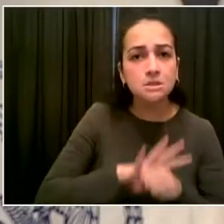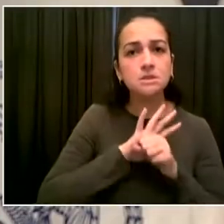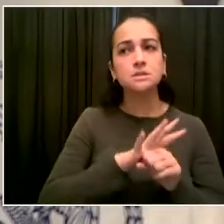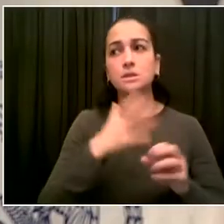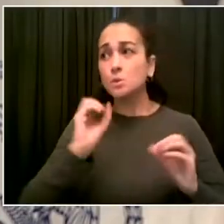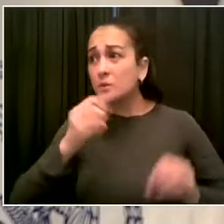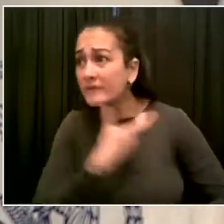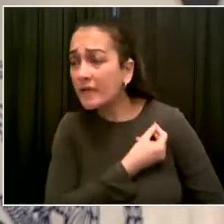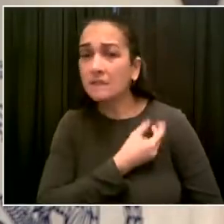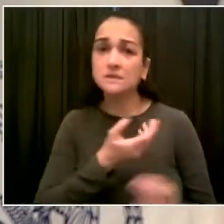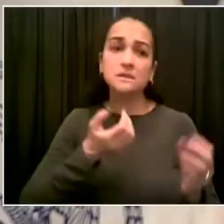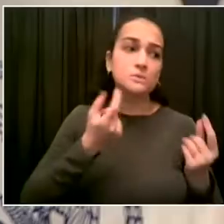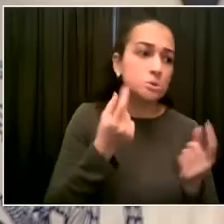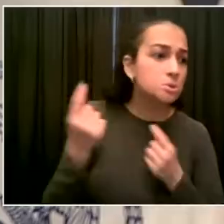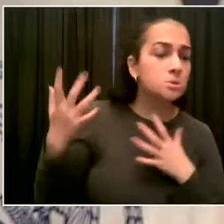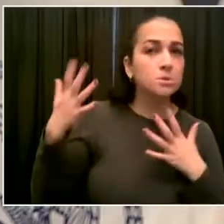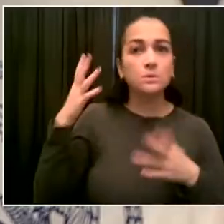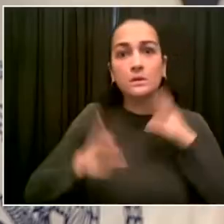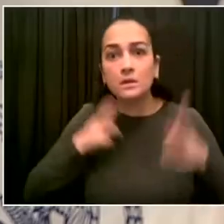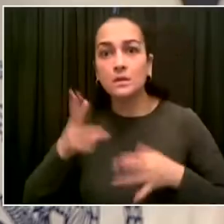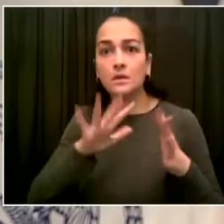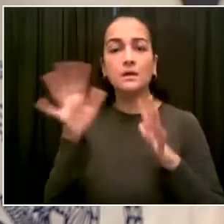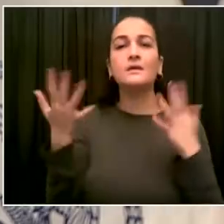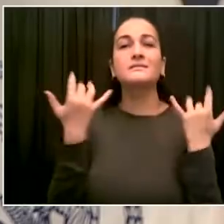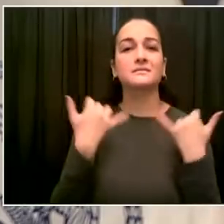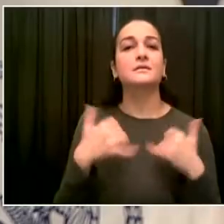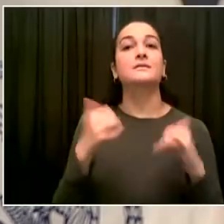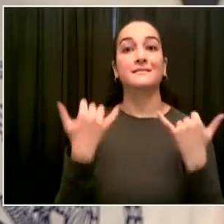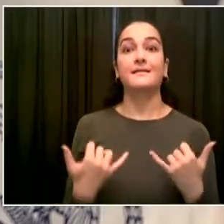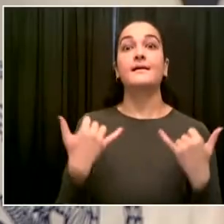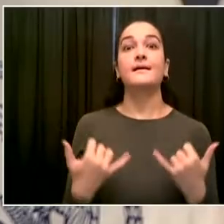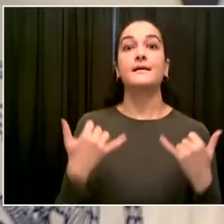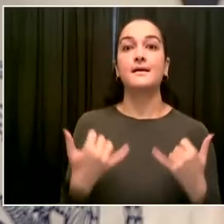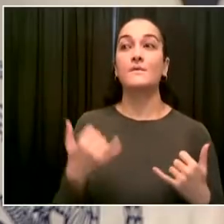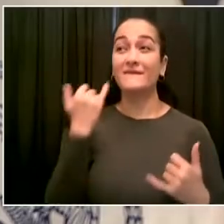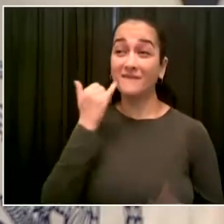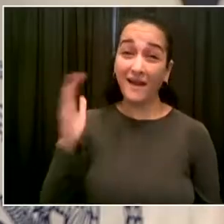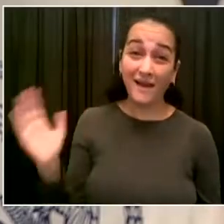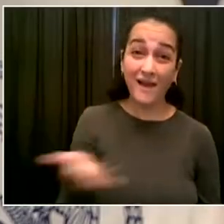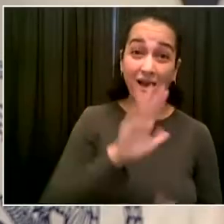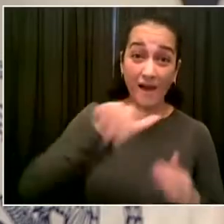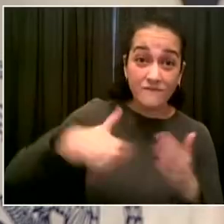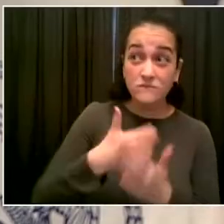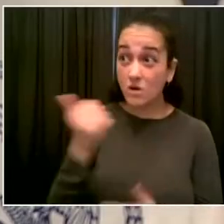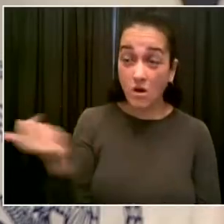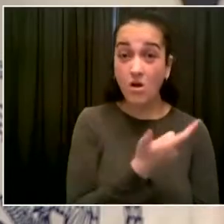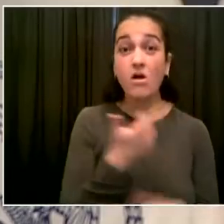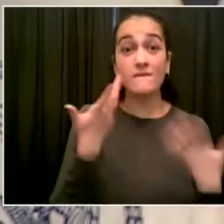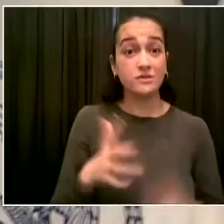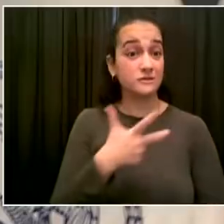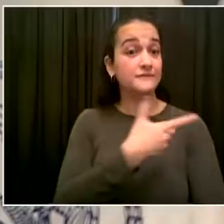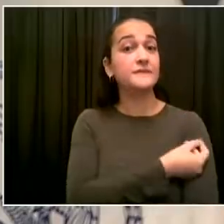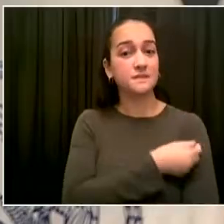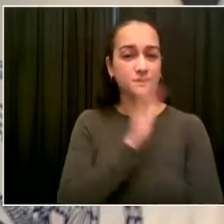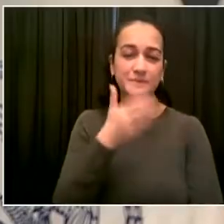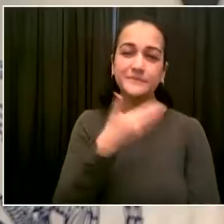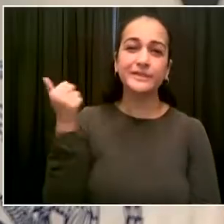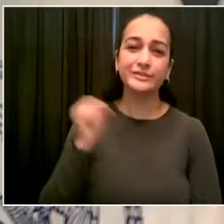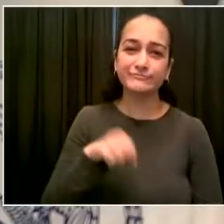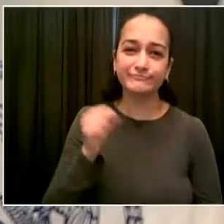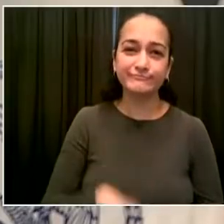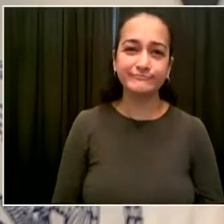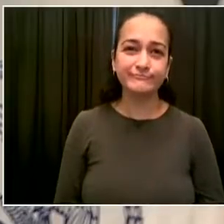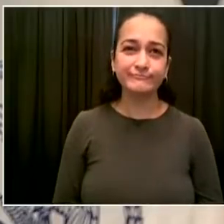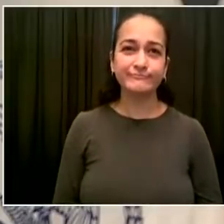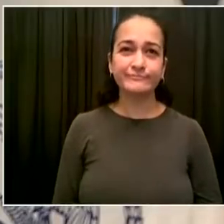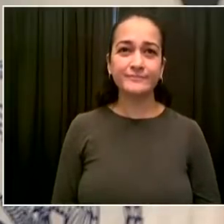So I feel good about that. On the video, I saw one of the videos of a couple officers removing someone from the subway. I was troubled